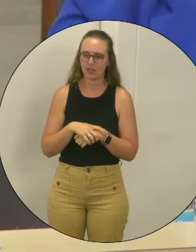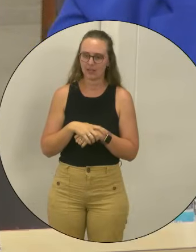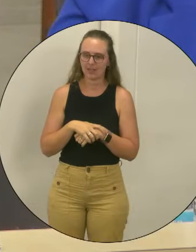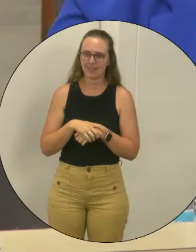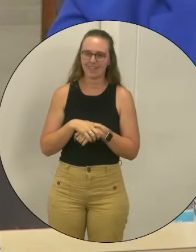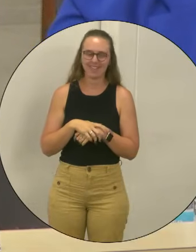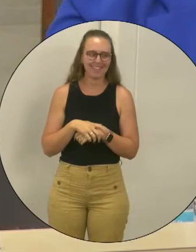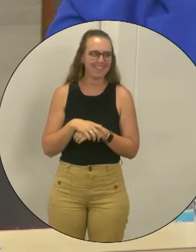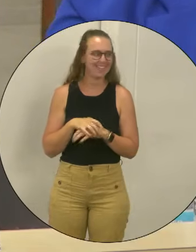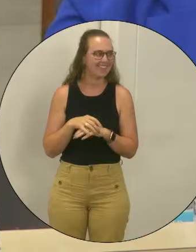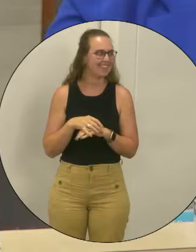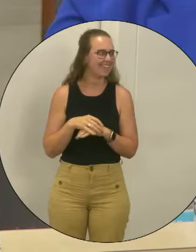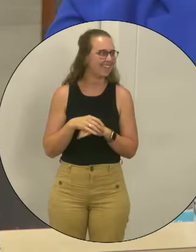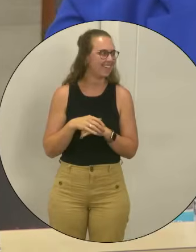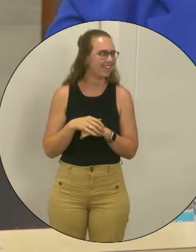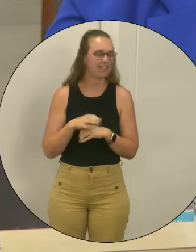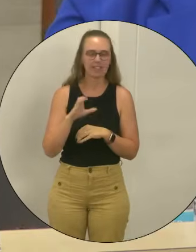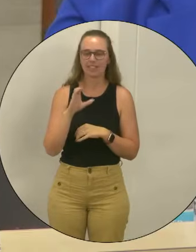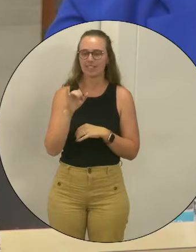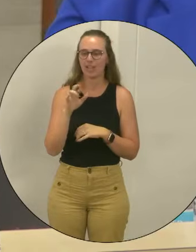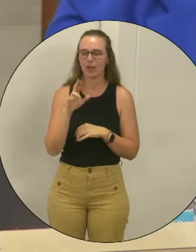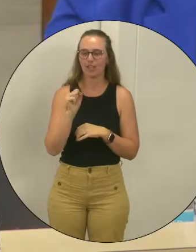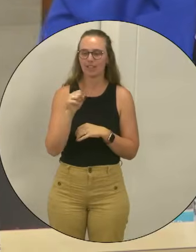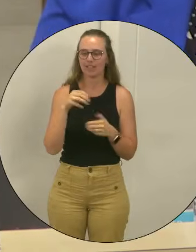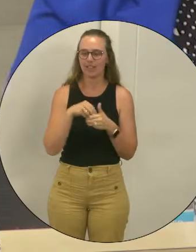properly. Is Cyrus in the room?